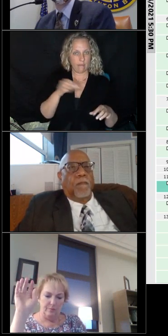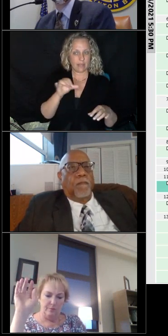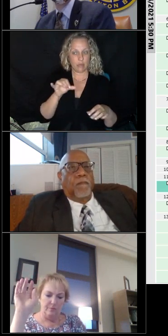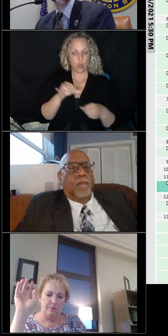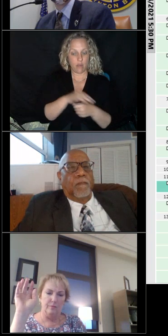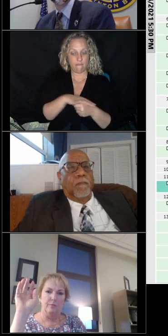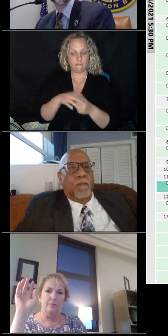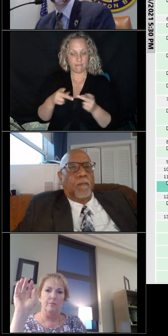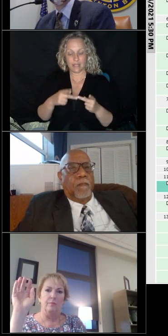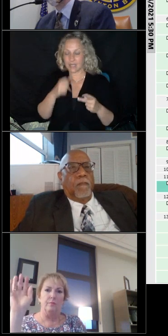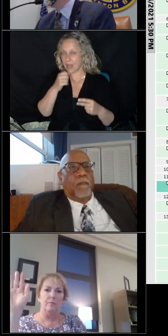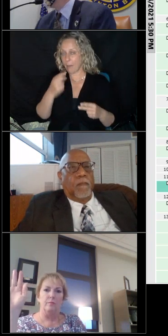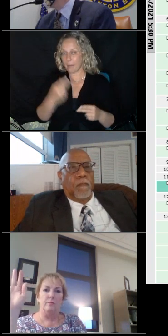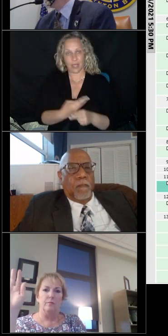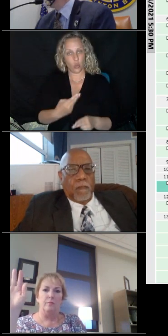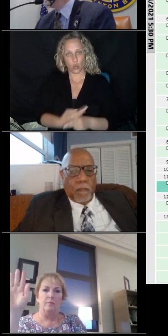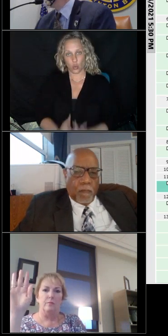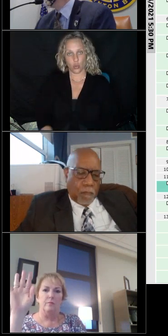are not being used.